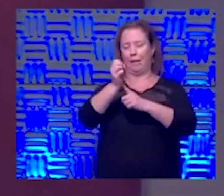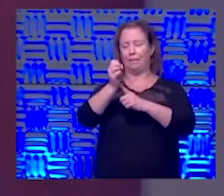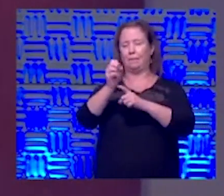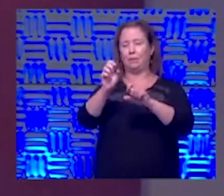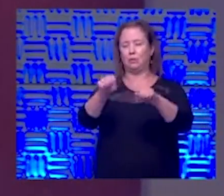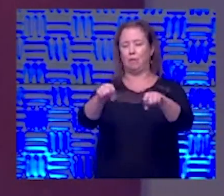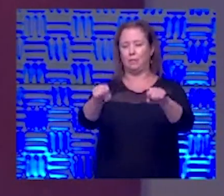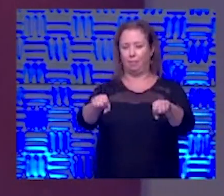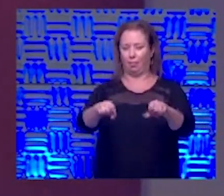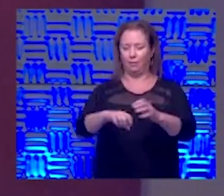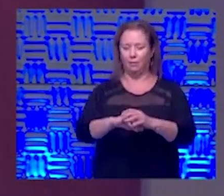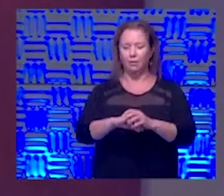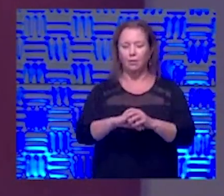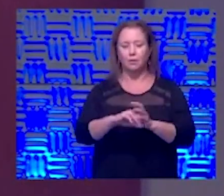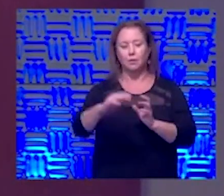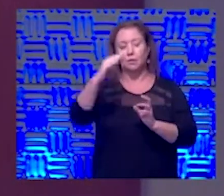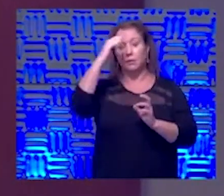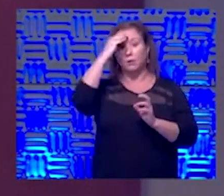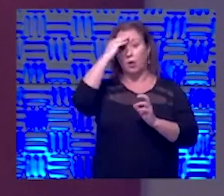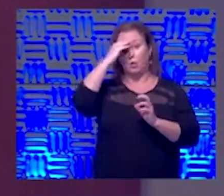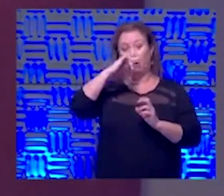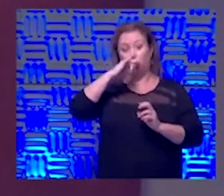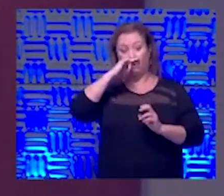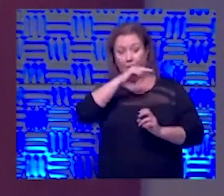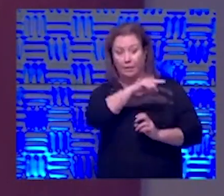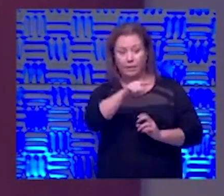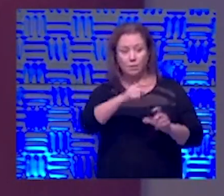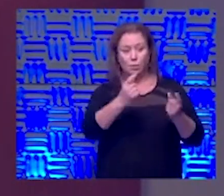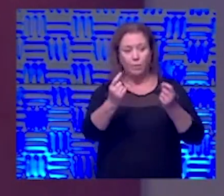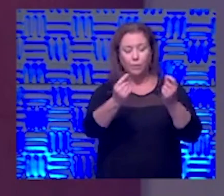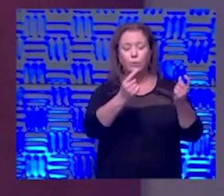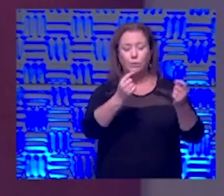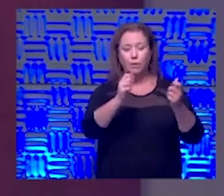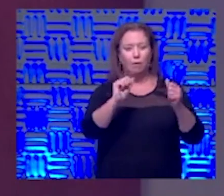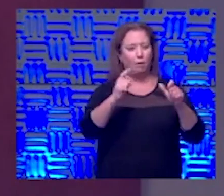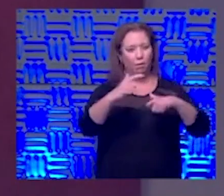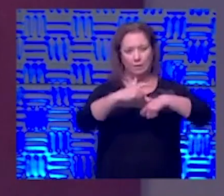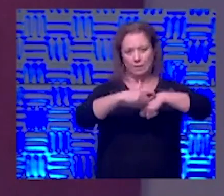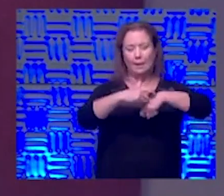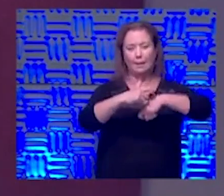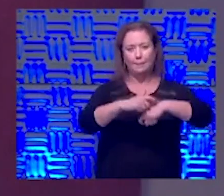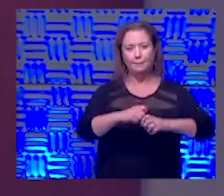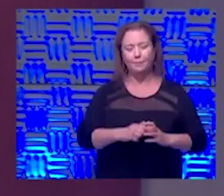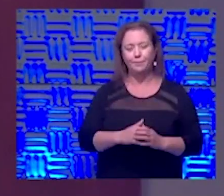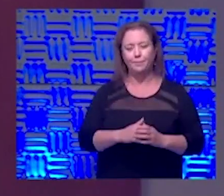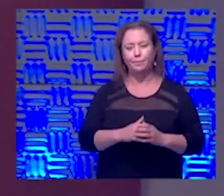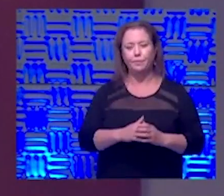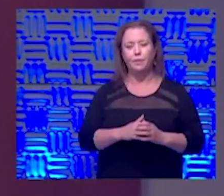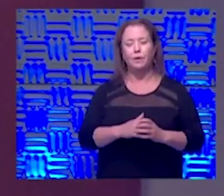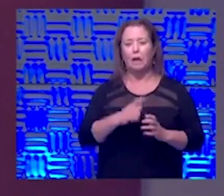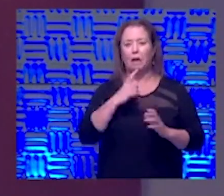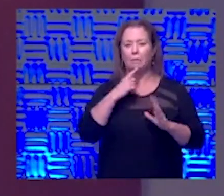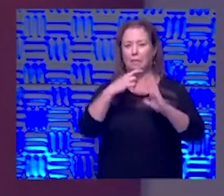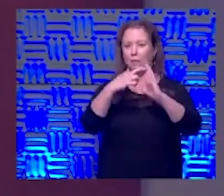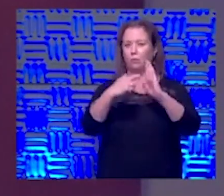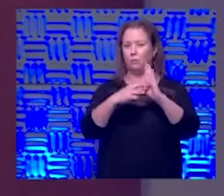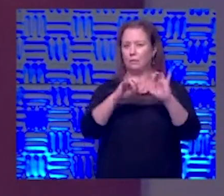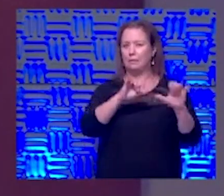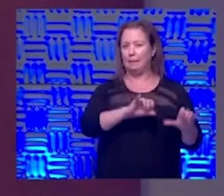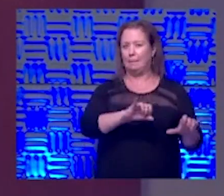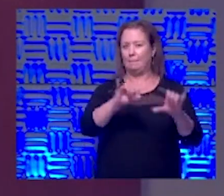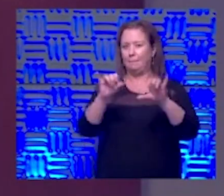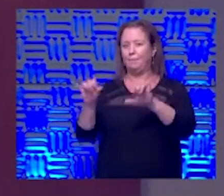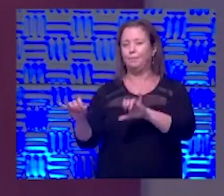can, knowing where your kids are, what are they doing at all time. But I would say the rules are going to be the same. If